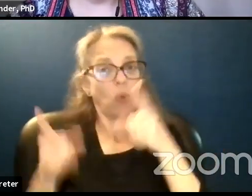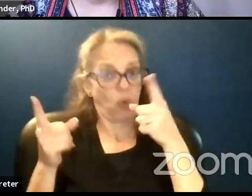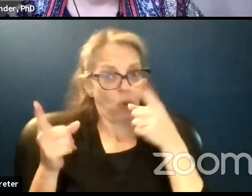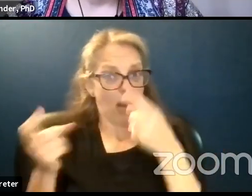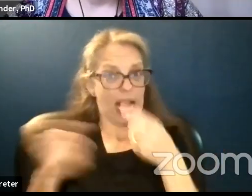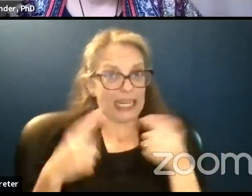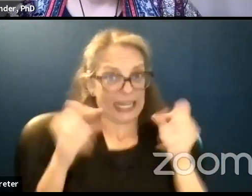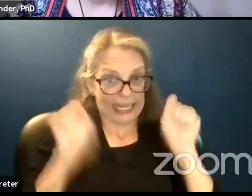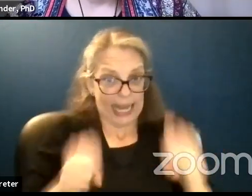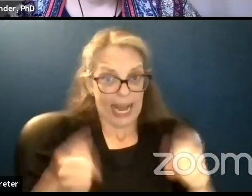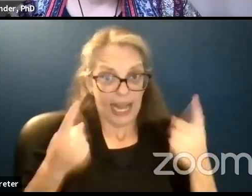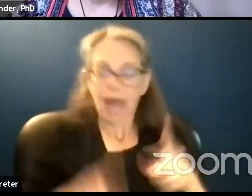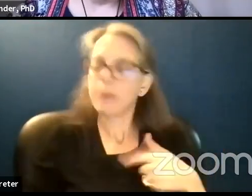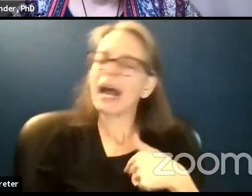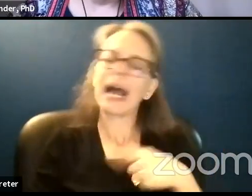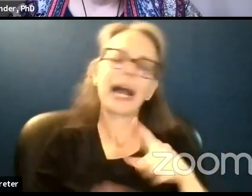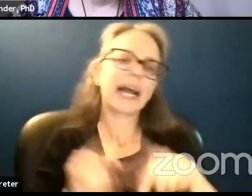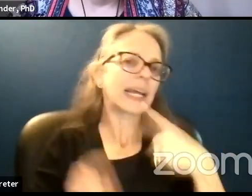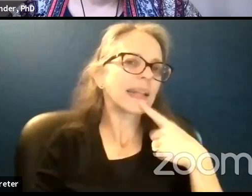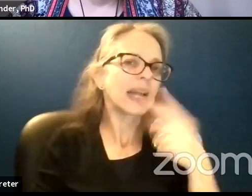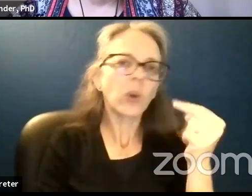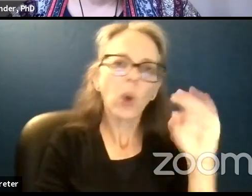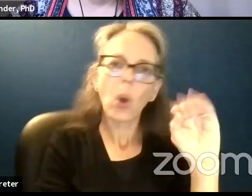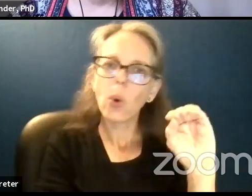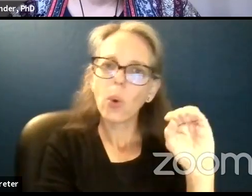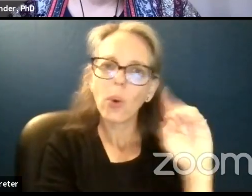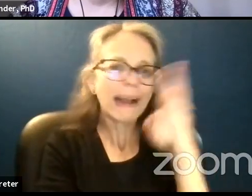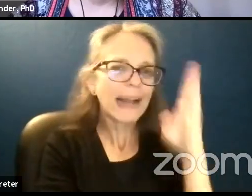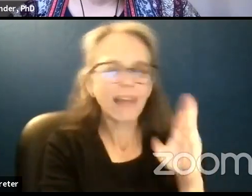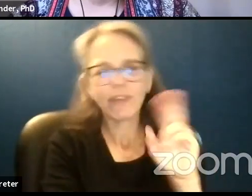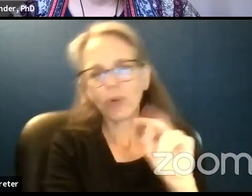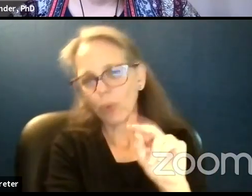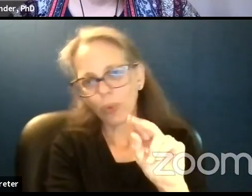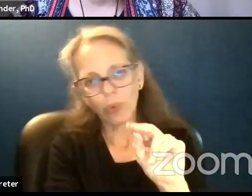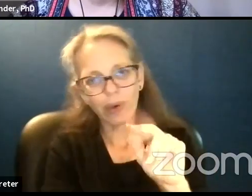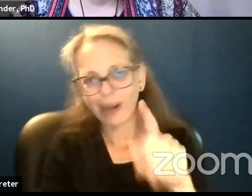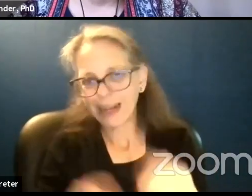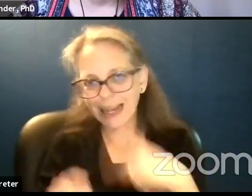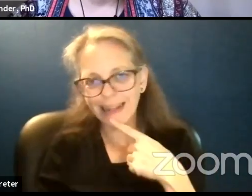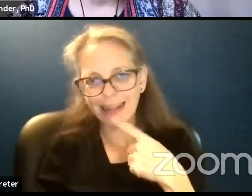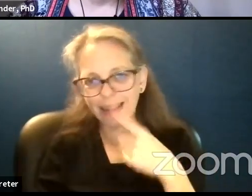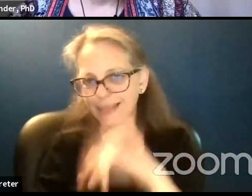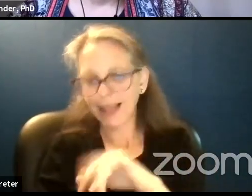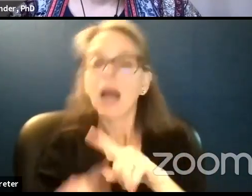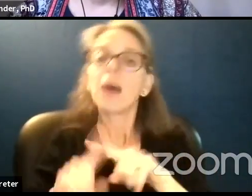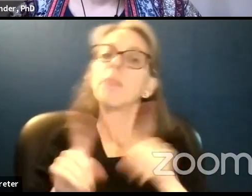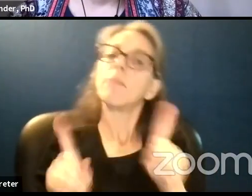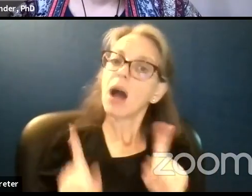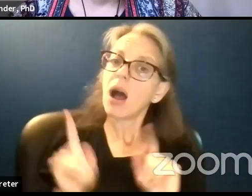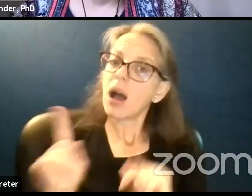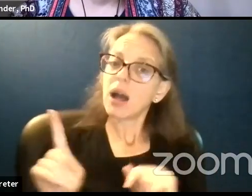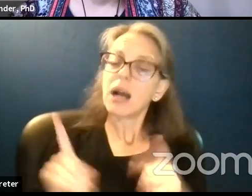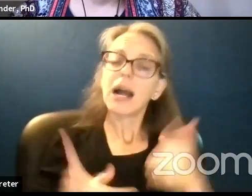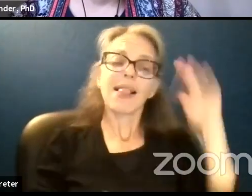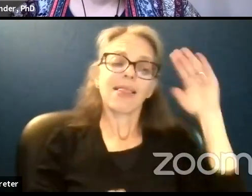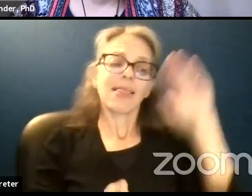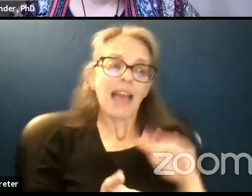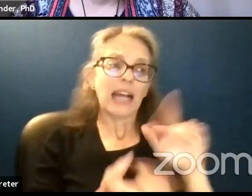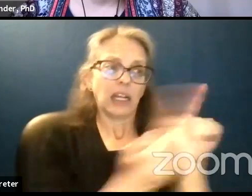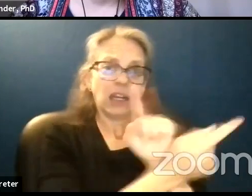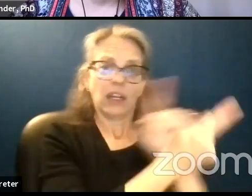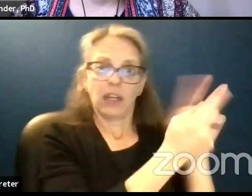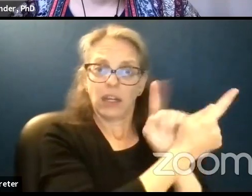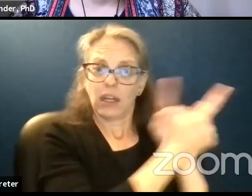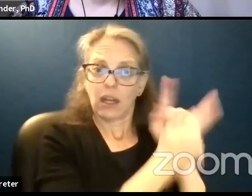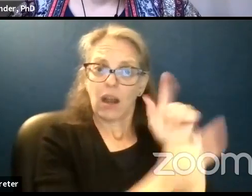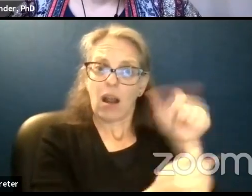can't say, no, it'll never happen. I can't say that. But what I can say is the less contact we have other people, the less we